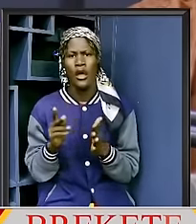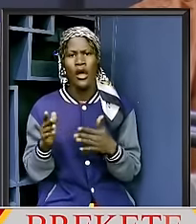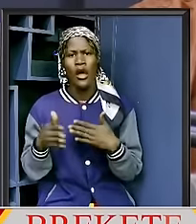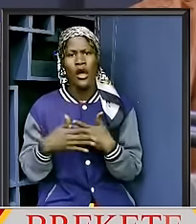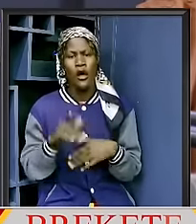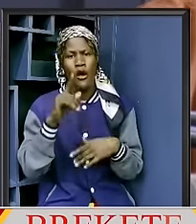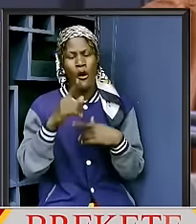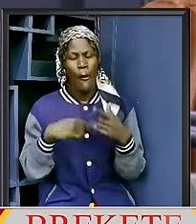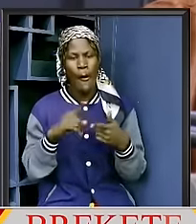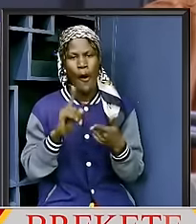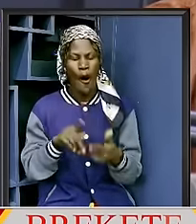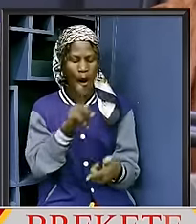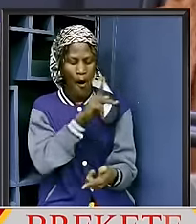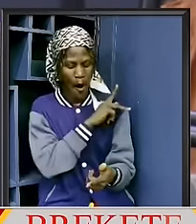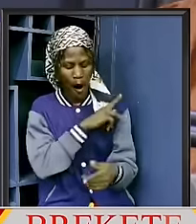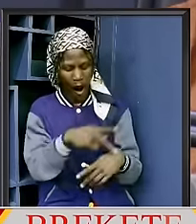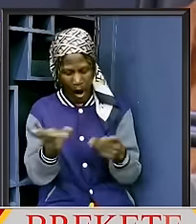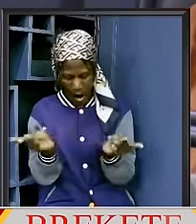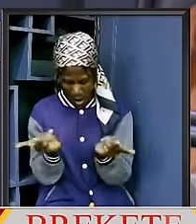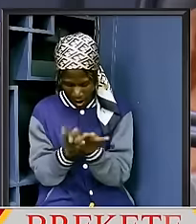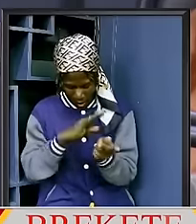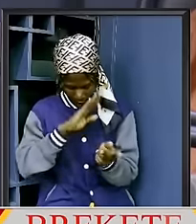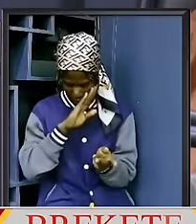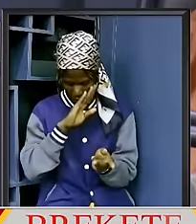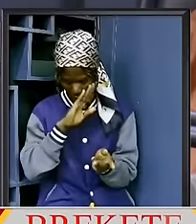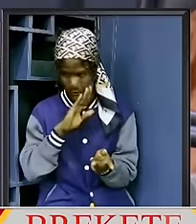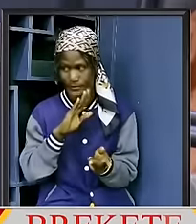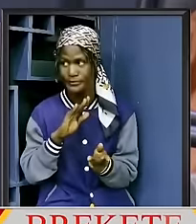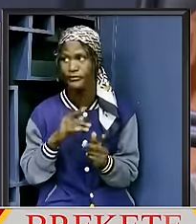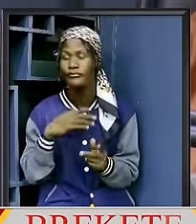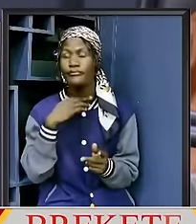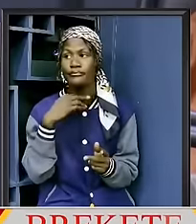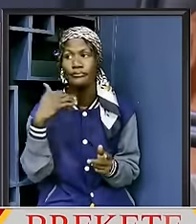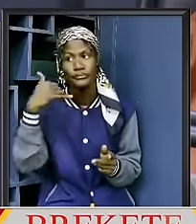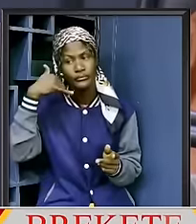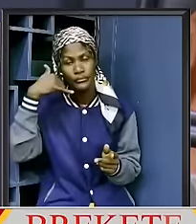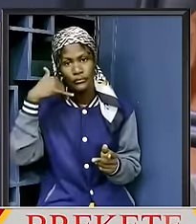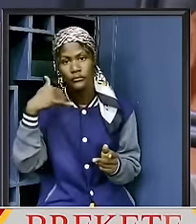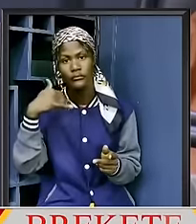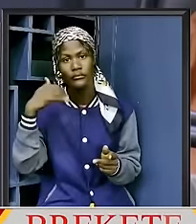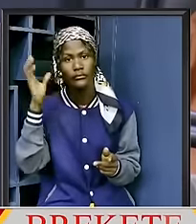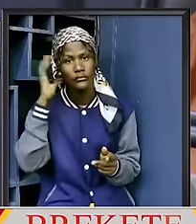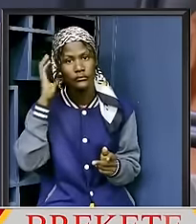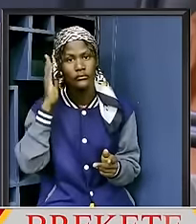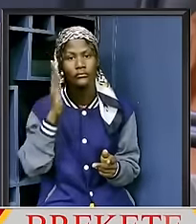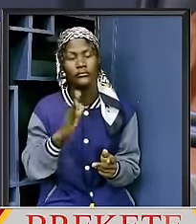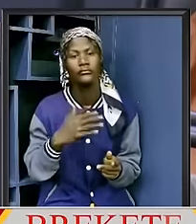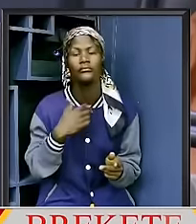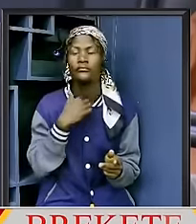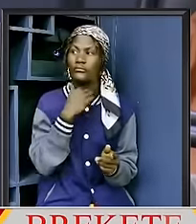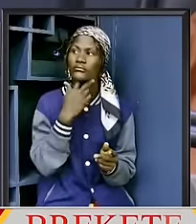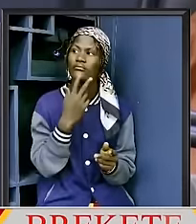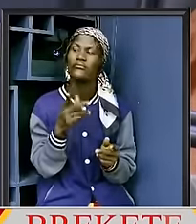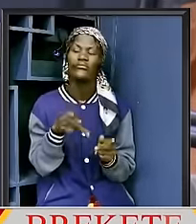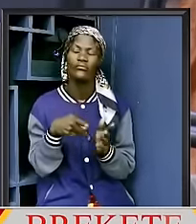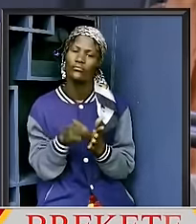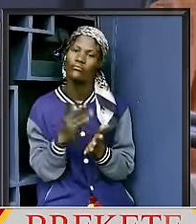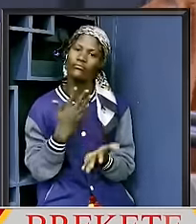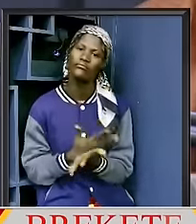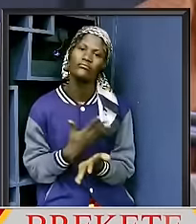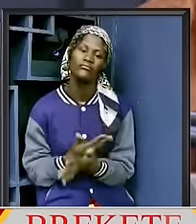police station. You call them first. Let them hear your voice that you are not that police. Anybody that hear police now, they will not pay money